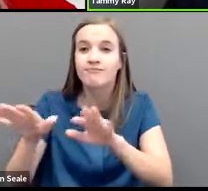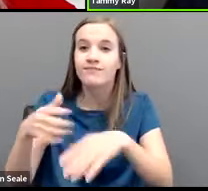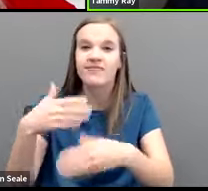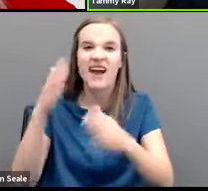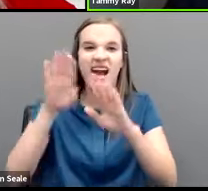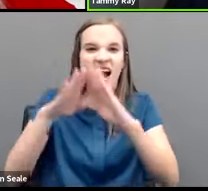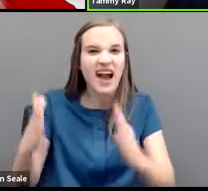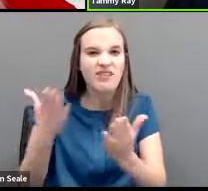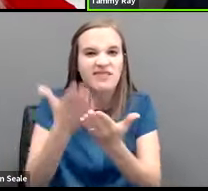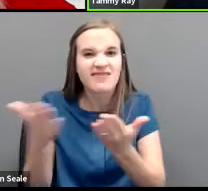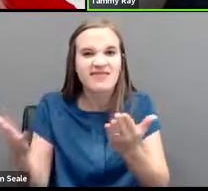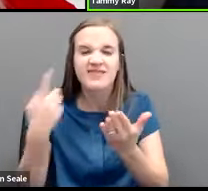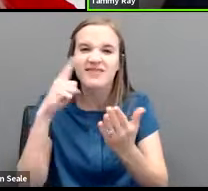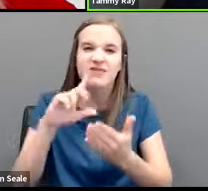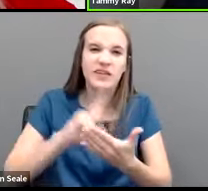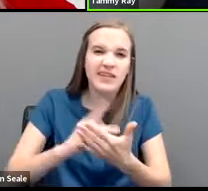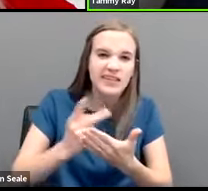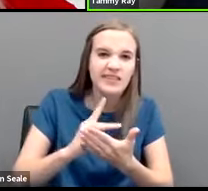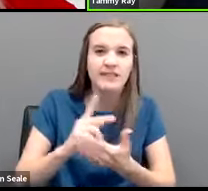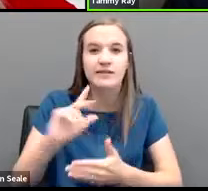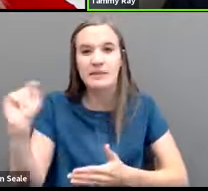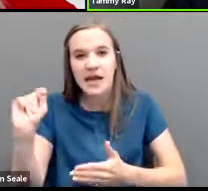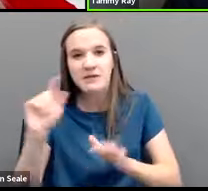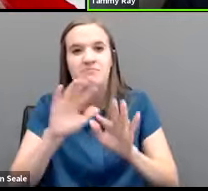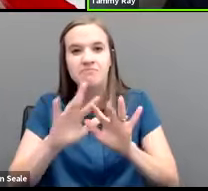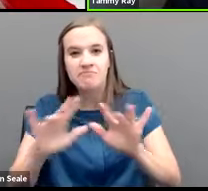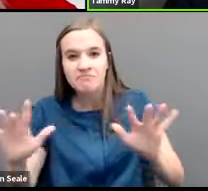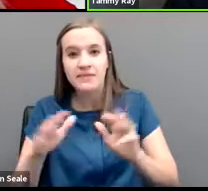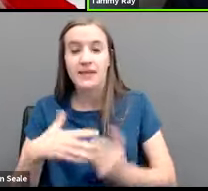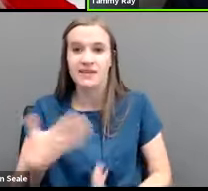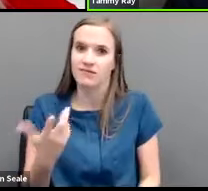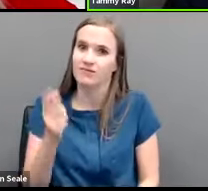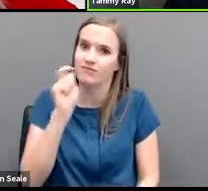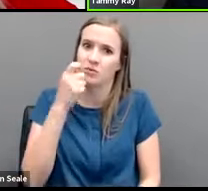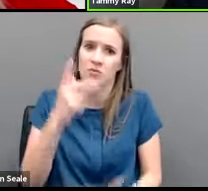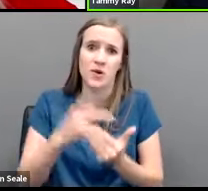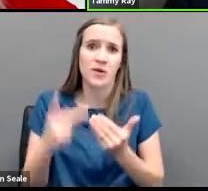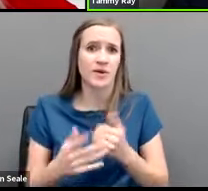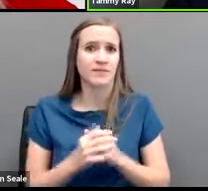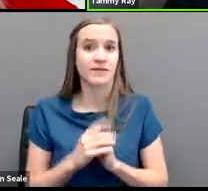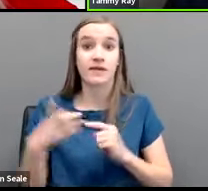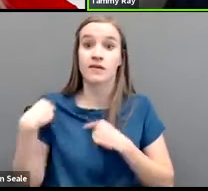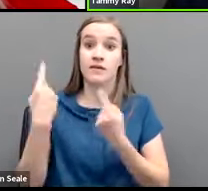really great program. And we had transitioned, I believe,